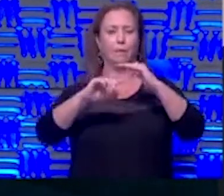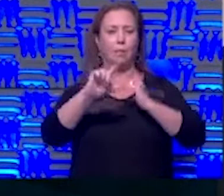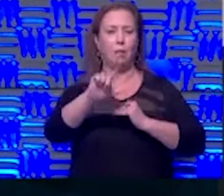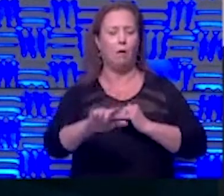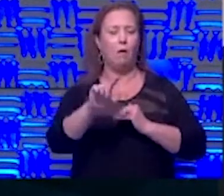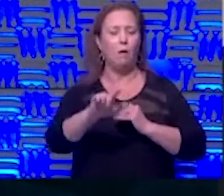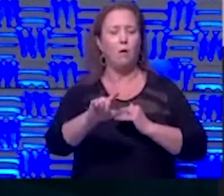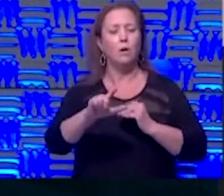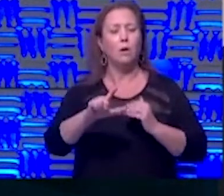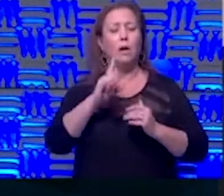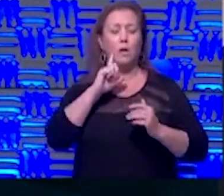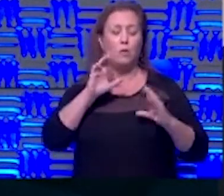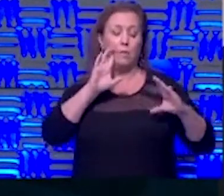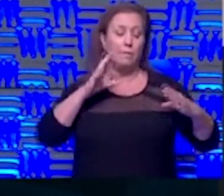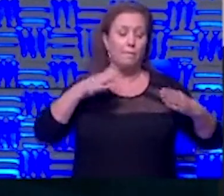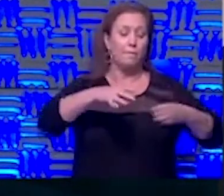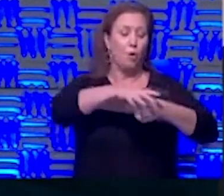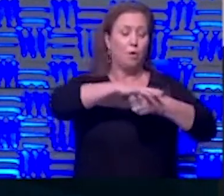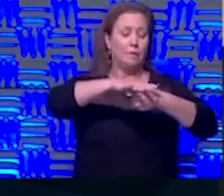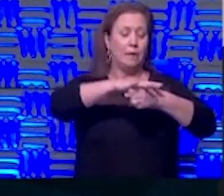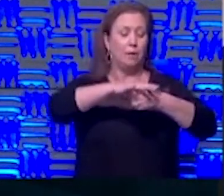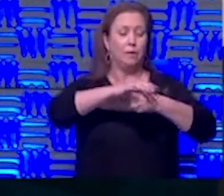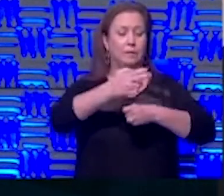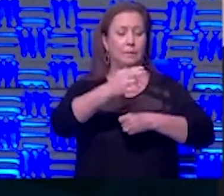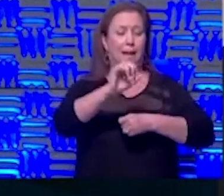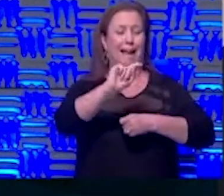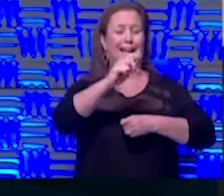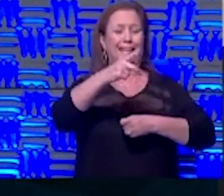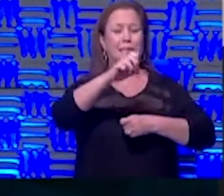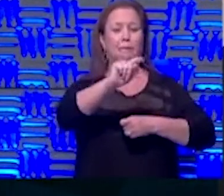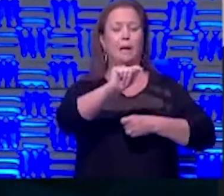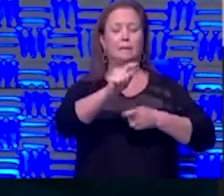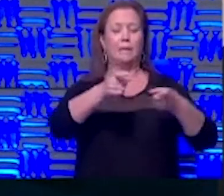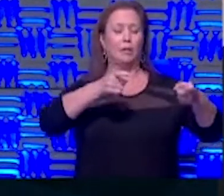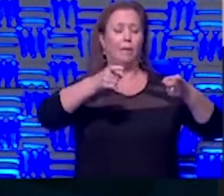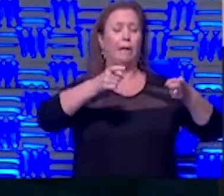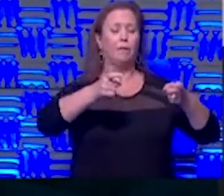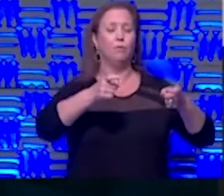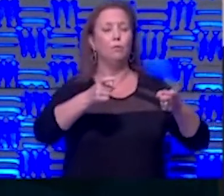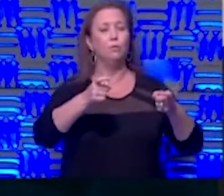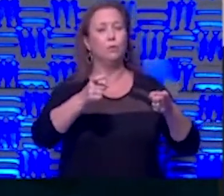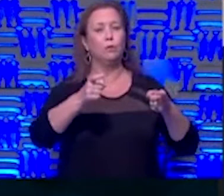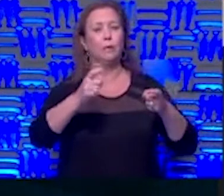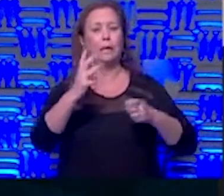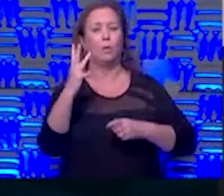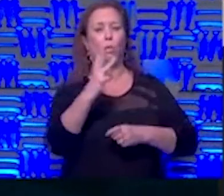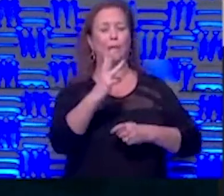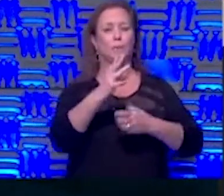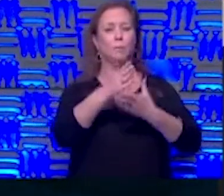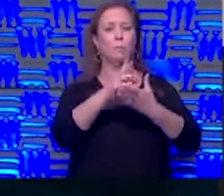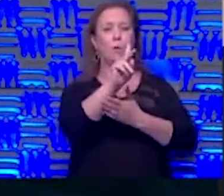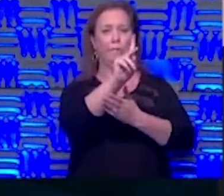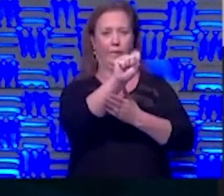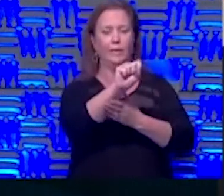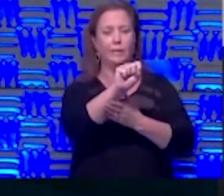got some focal areas and some focal outbreaks that you've dealt with in the western part of